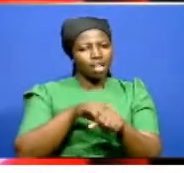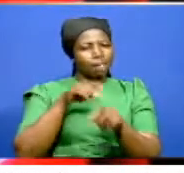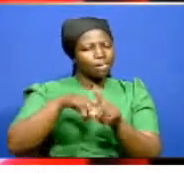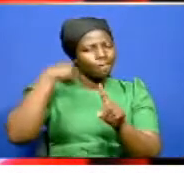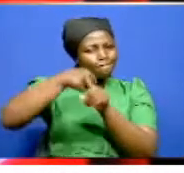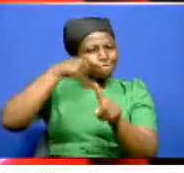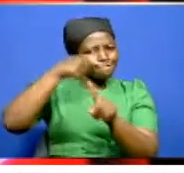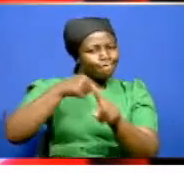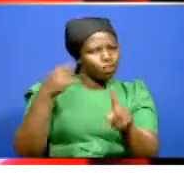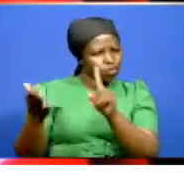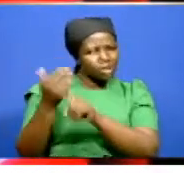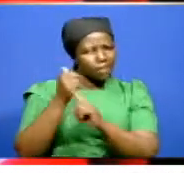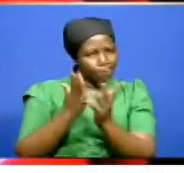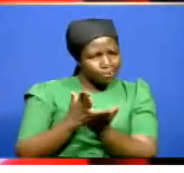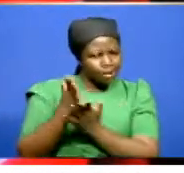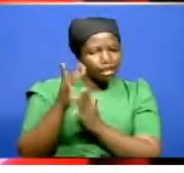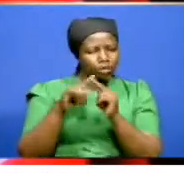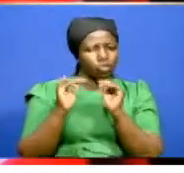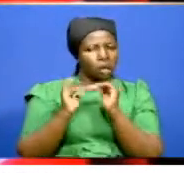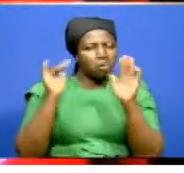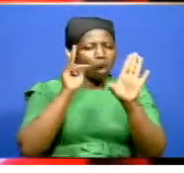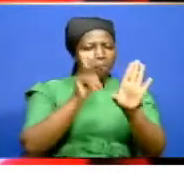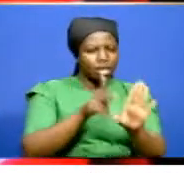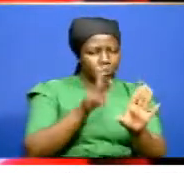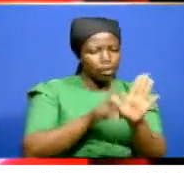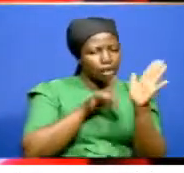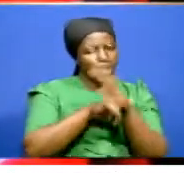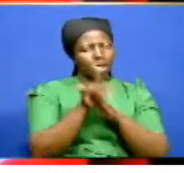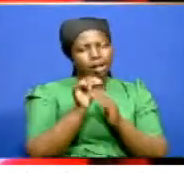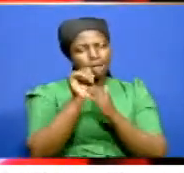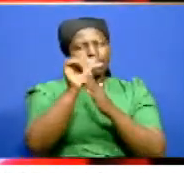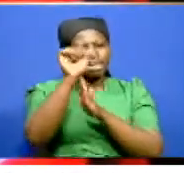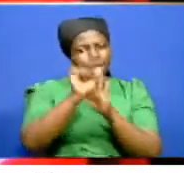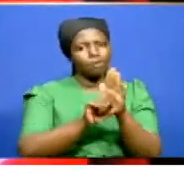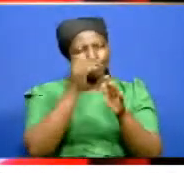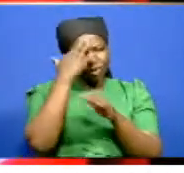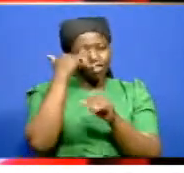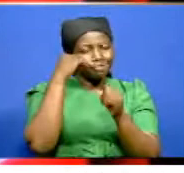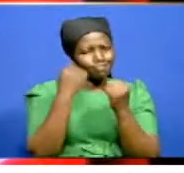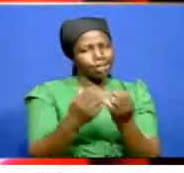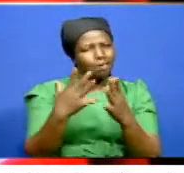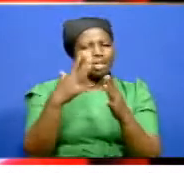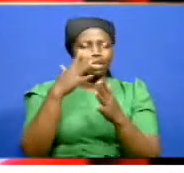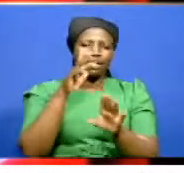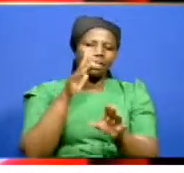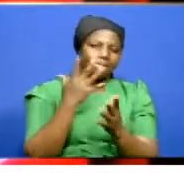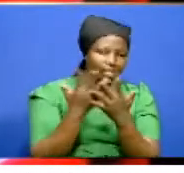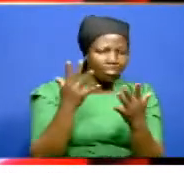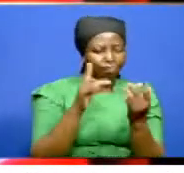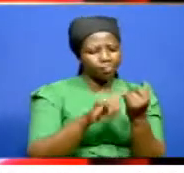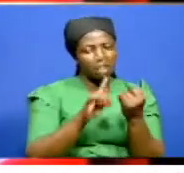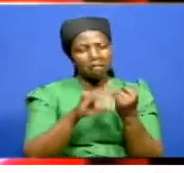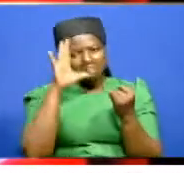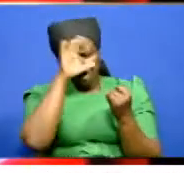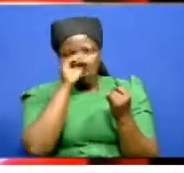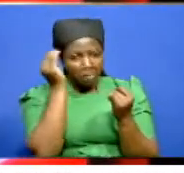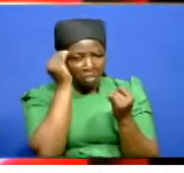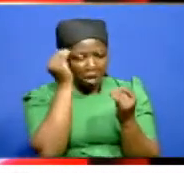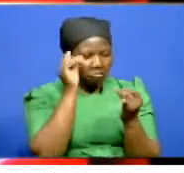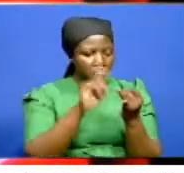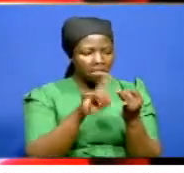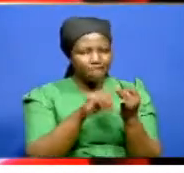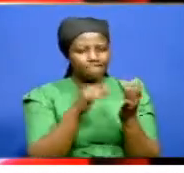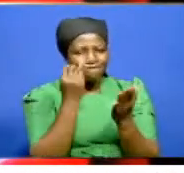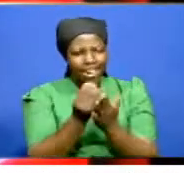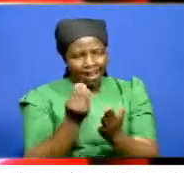equitable participation in leadership due to many factors: lack of knowledge, finances,